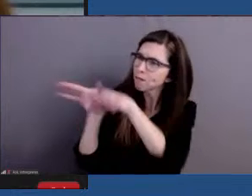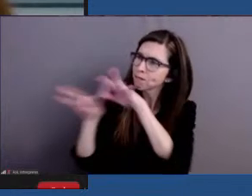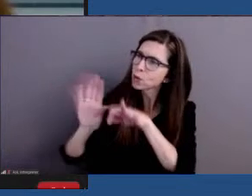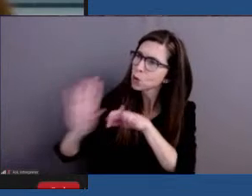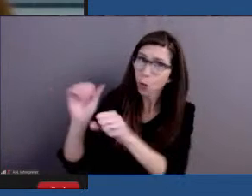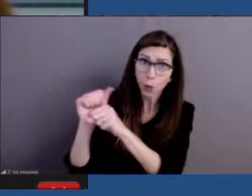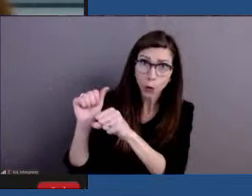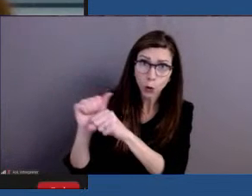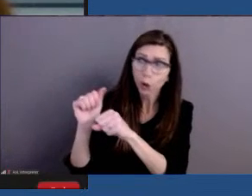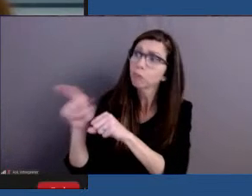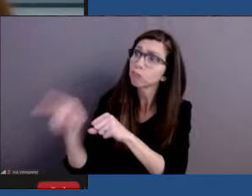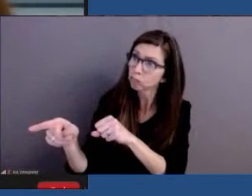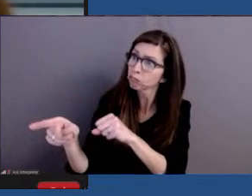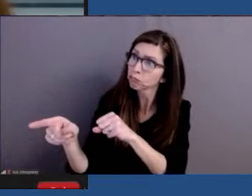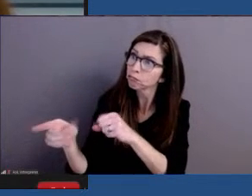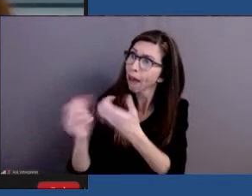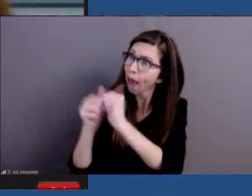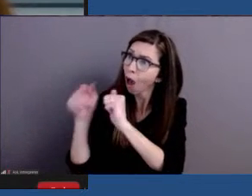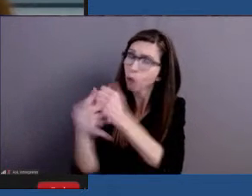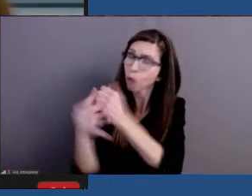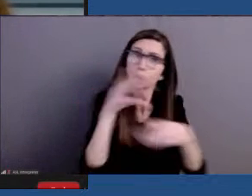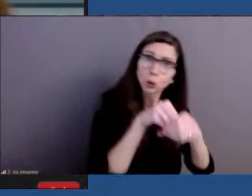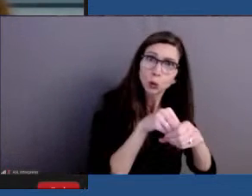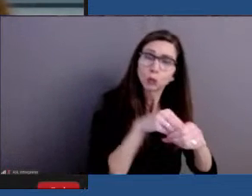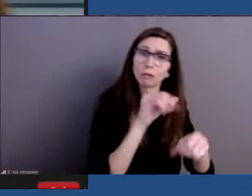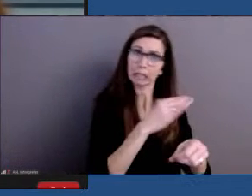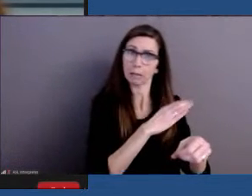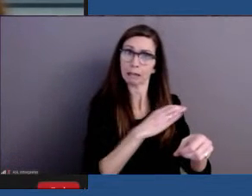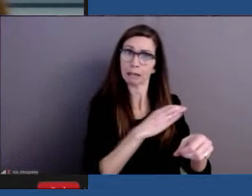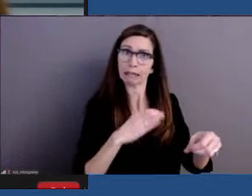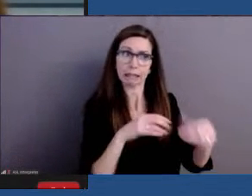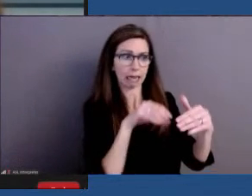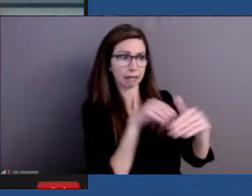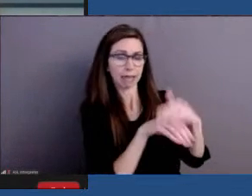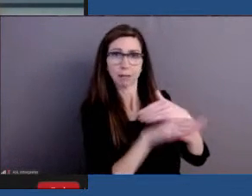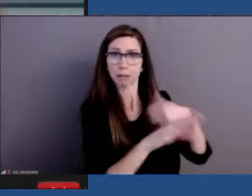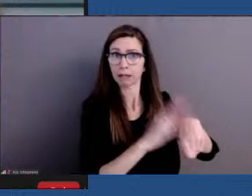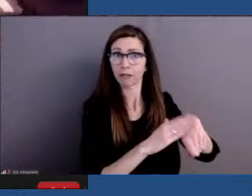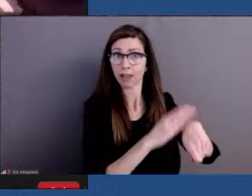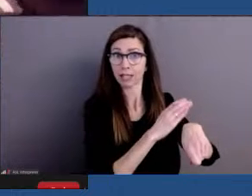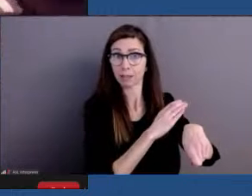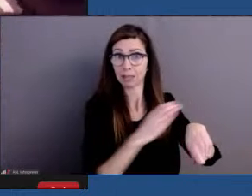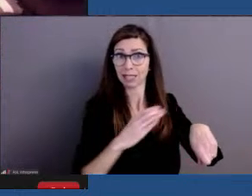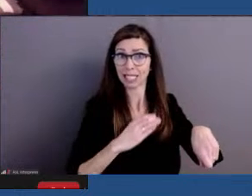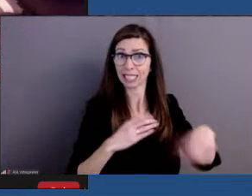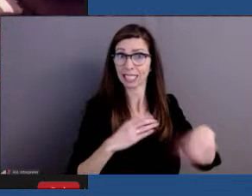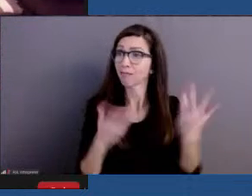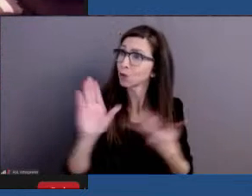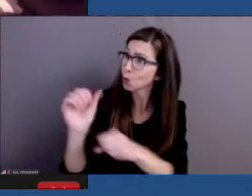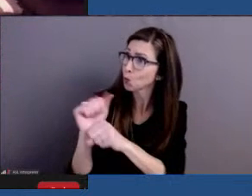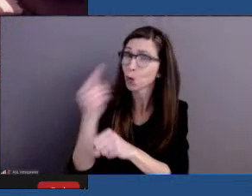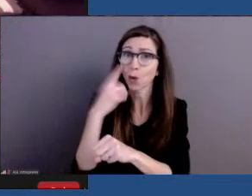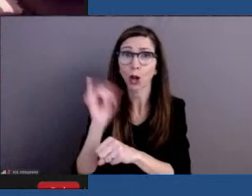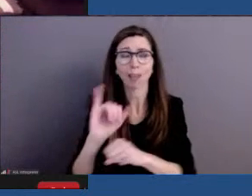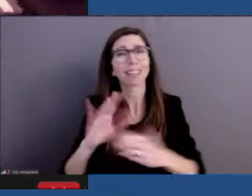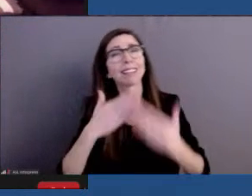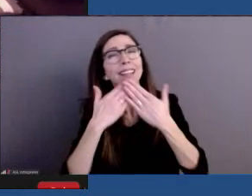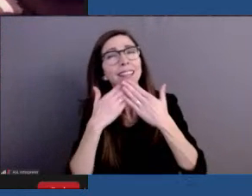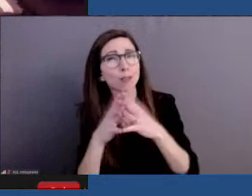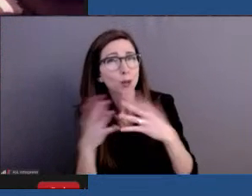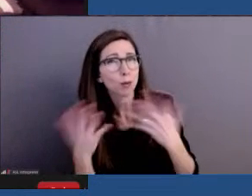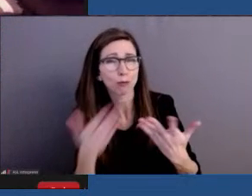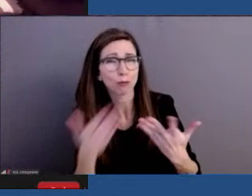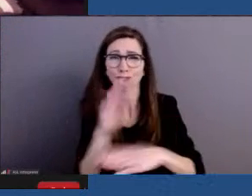and the contribution of those members. Councillor Luloff. Thank you very much, Lucille, and good afternoon, everyone. Bon après-midi, tout le